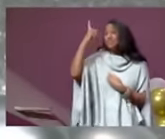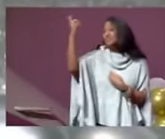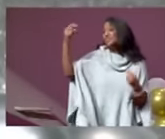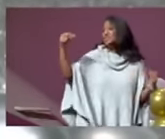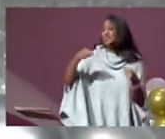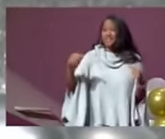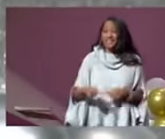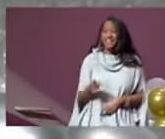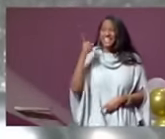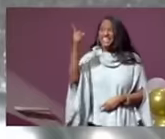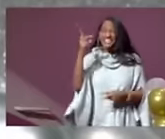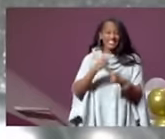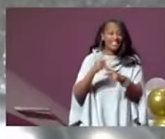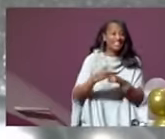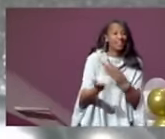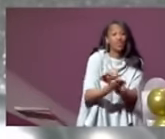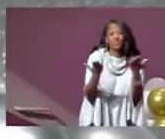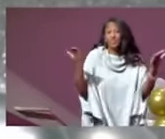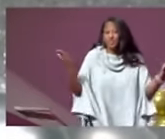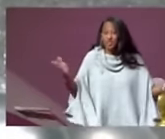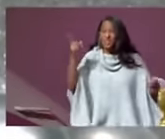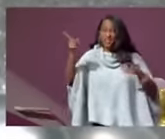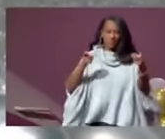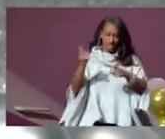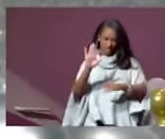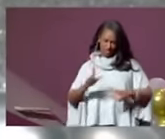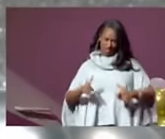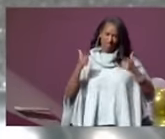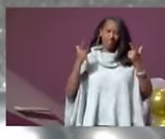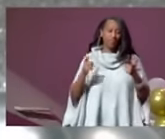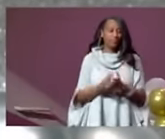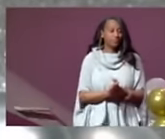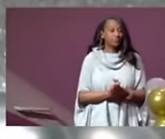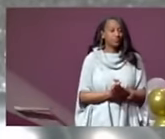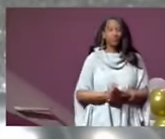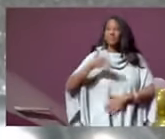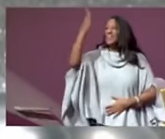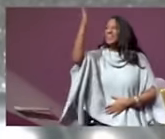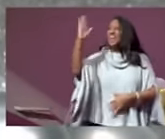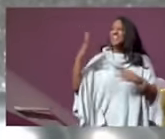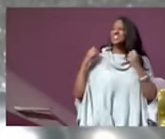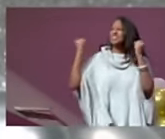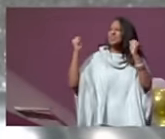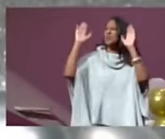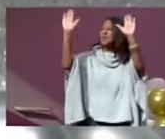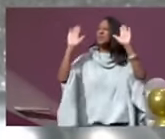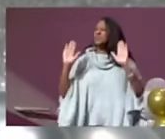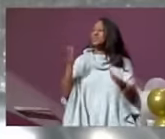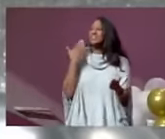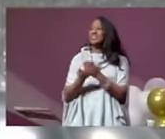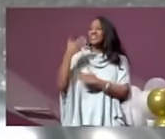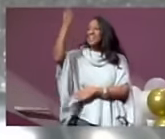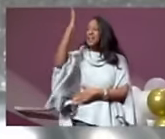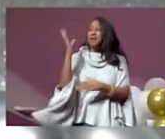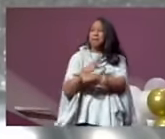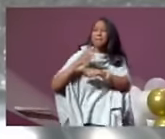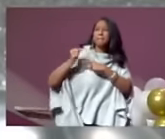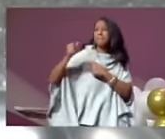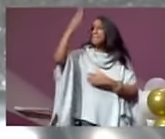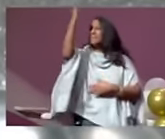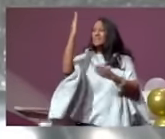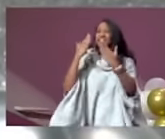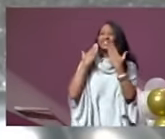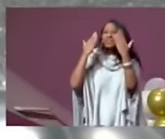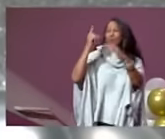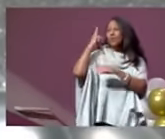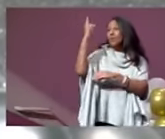has you in his hands. Let's go ahead and lift him up in our prayer. God, you are a mighty good God, an amazing God. We thank you